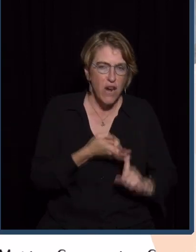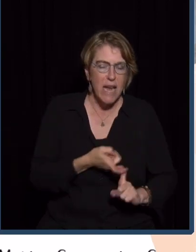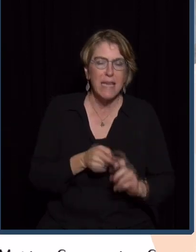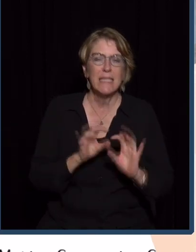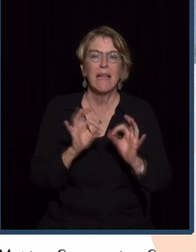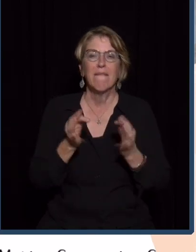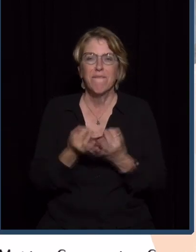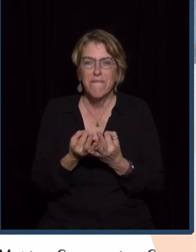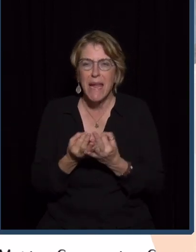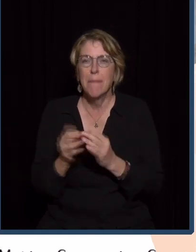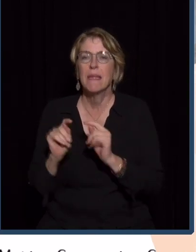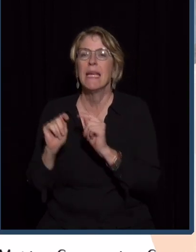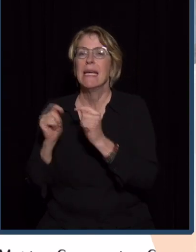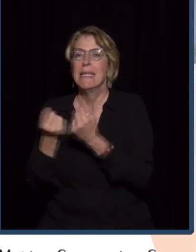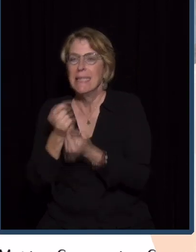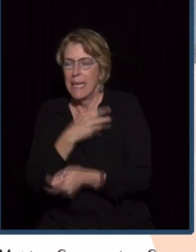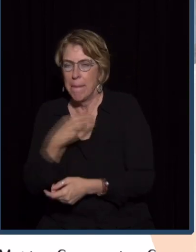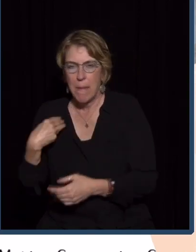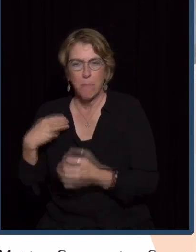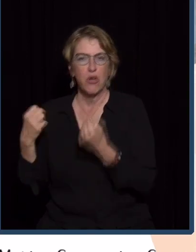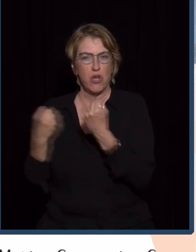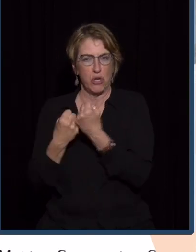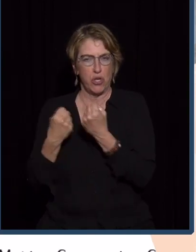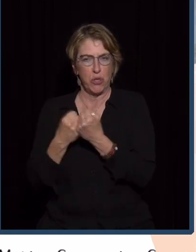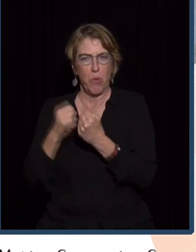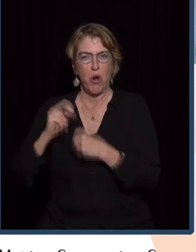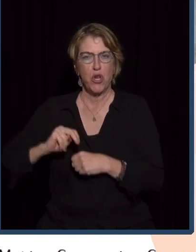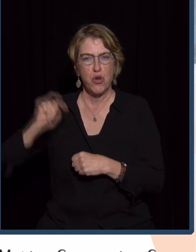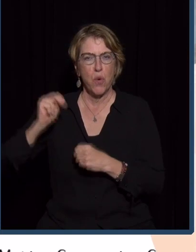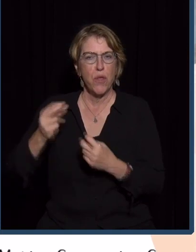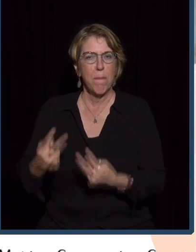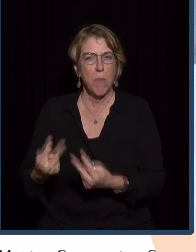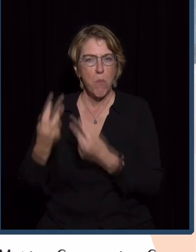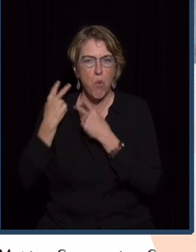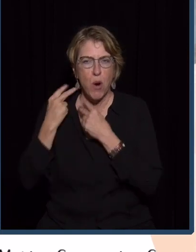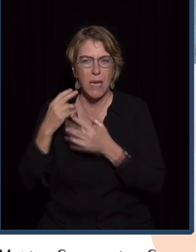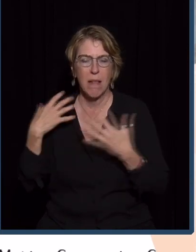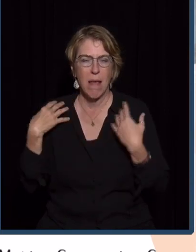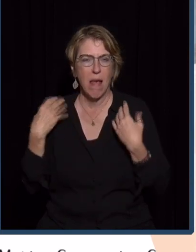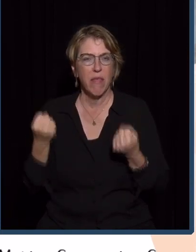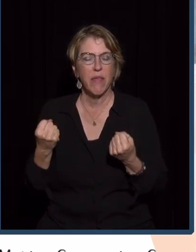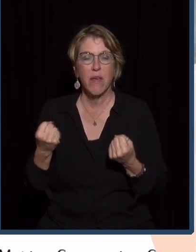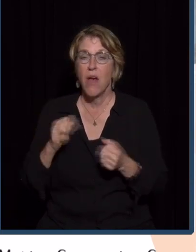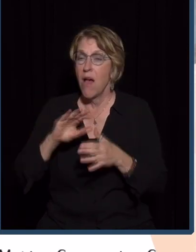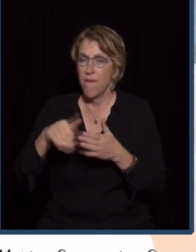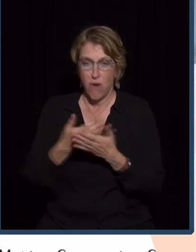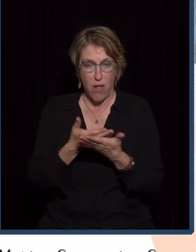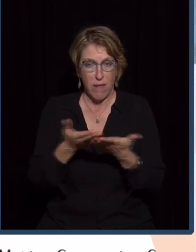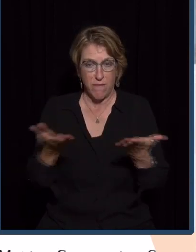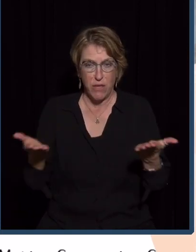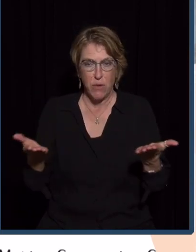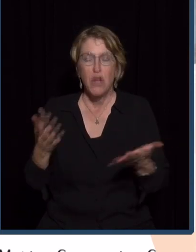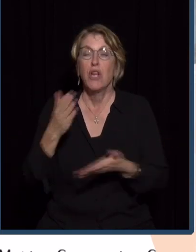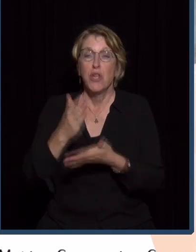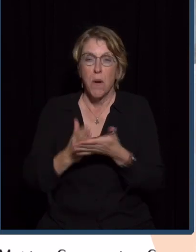and sponsors to support North Memorial Health. To each of you here with us, you are all a part of our health family.